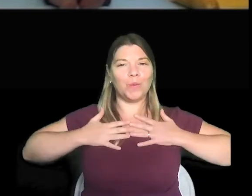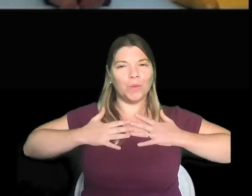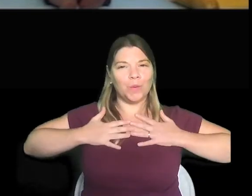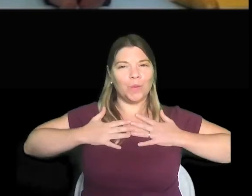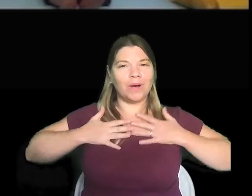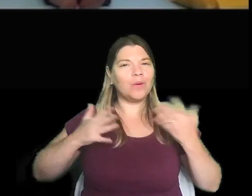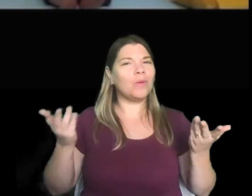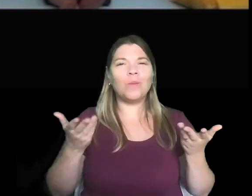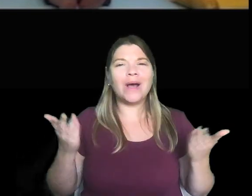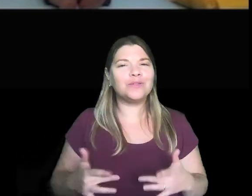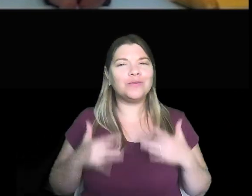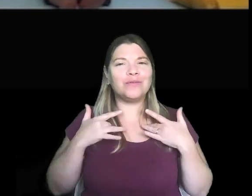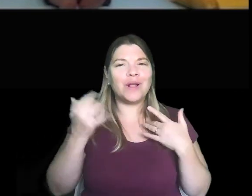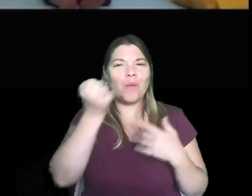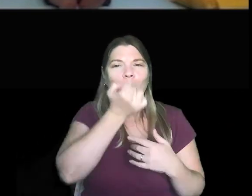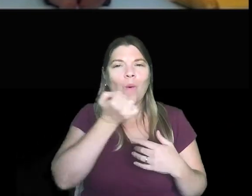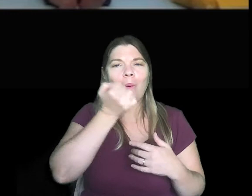Where do you feel it?